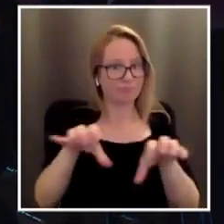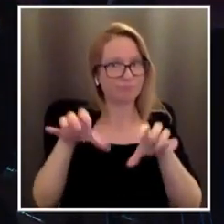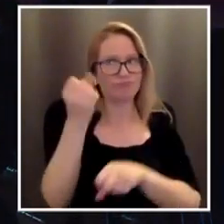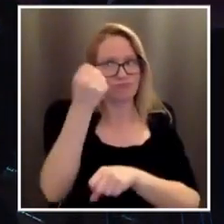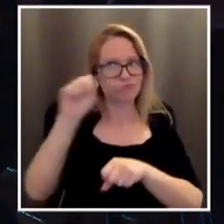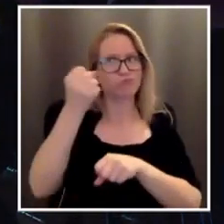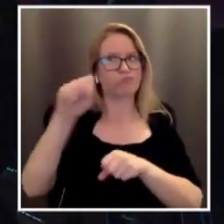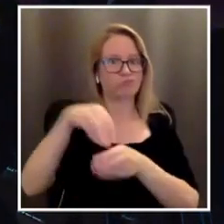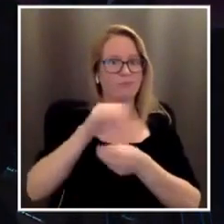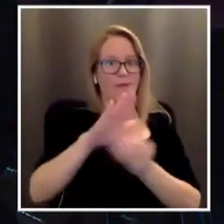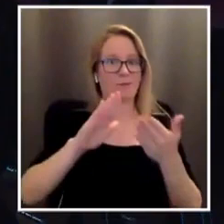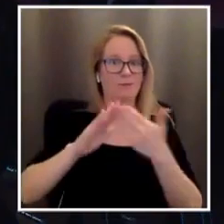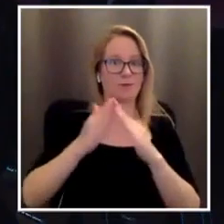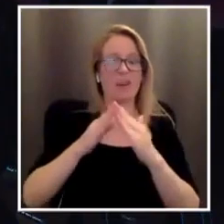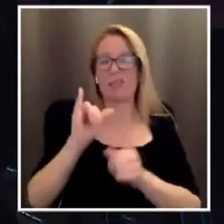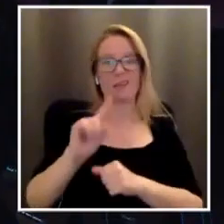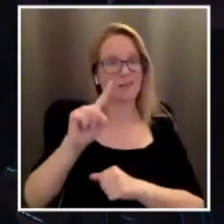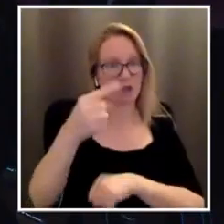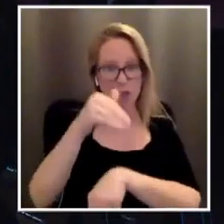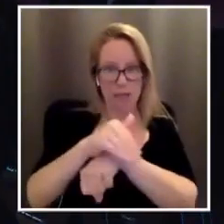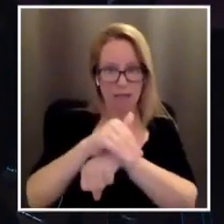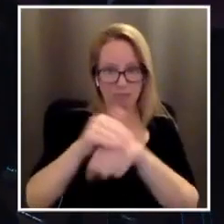So this was just the first night.